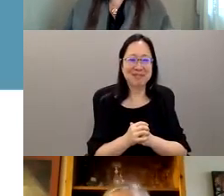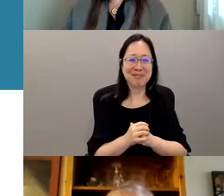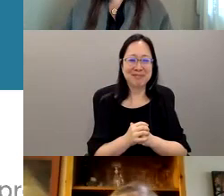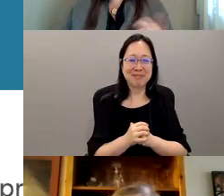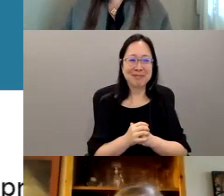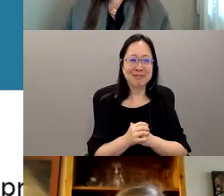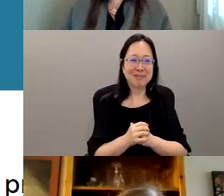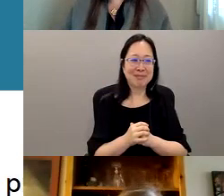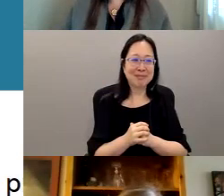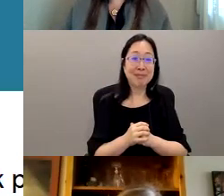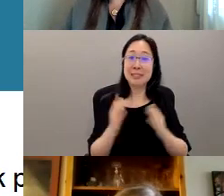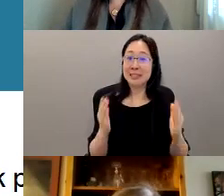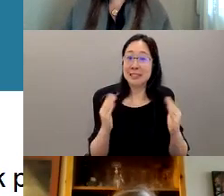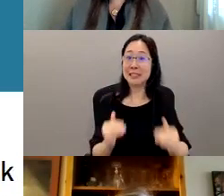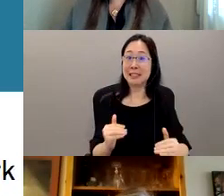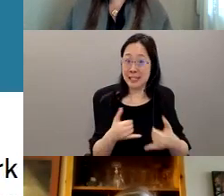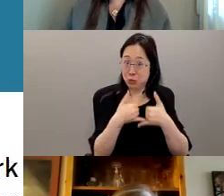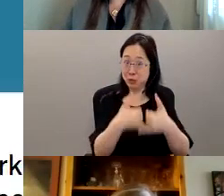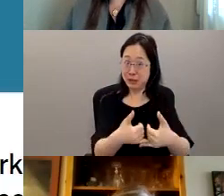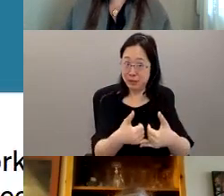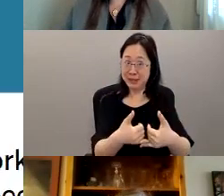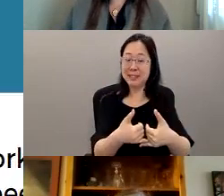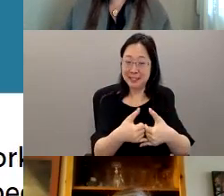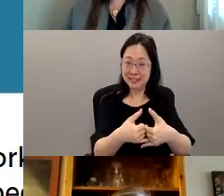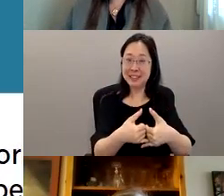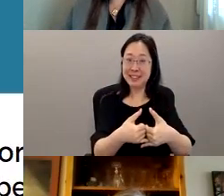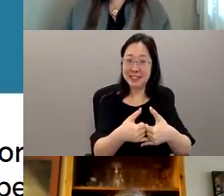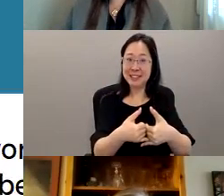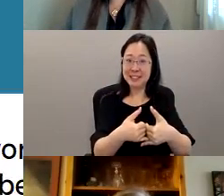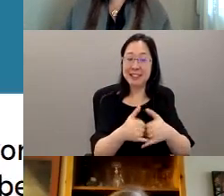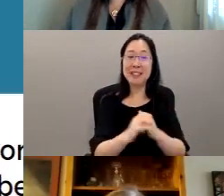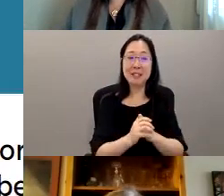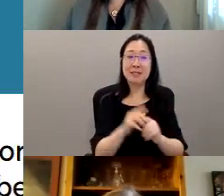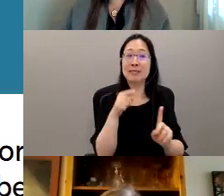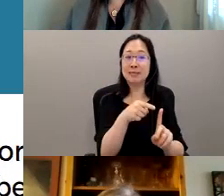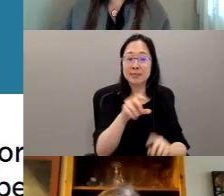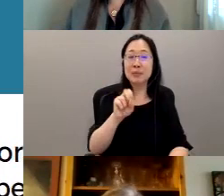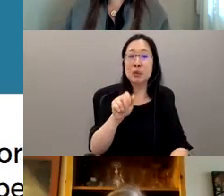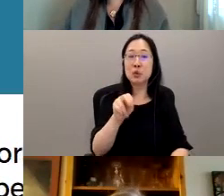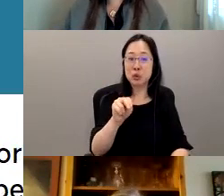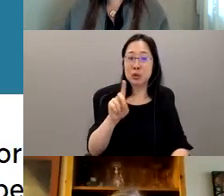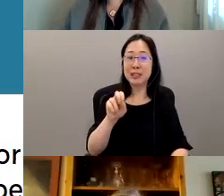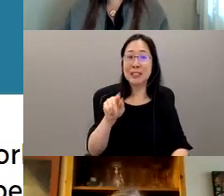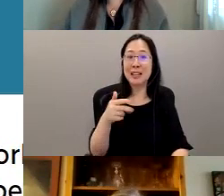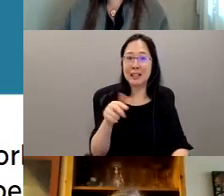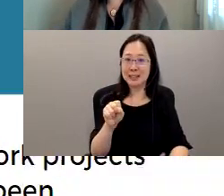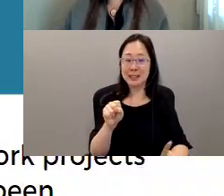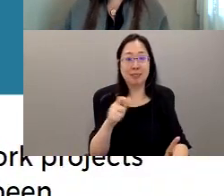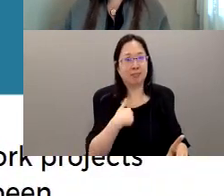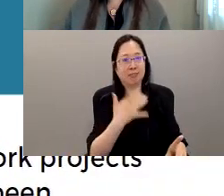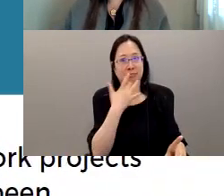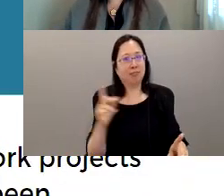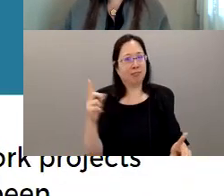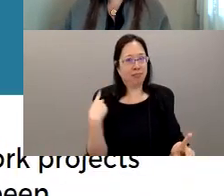Thank and you. Our next recipient of our award today is Susan Douglas, and I have the pleasure to work with Susan